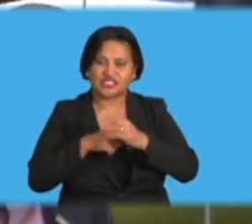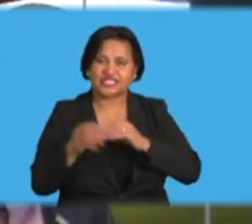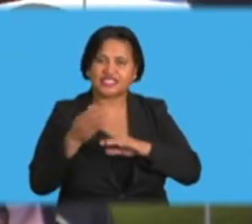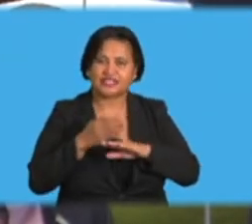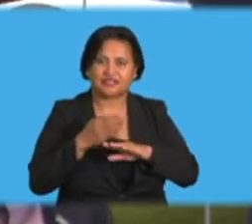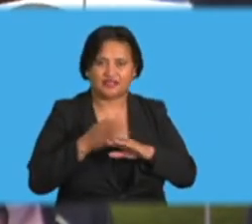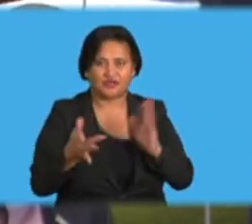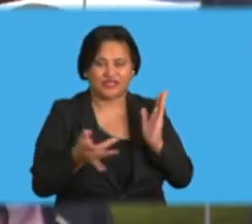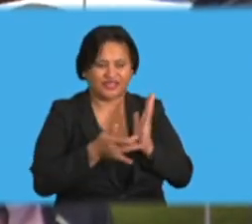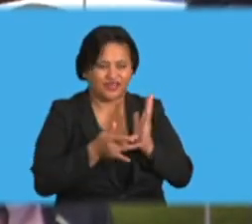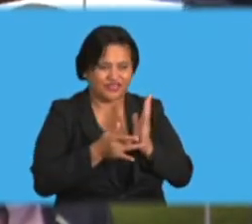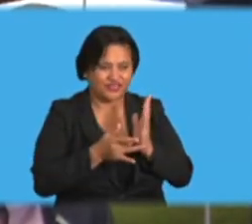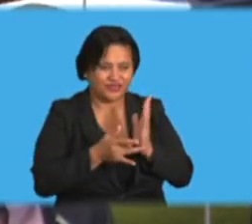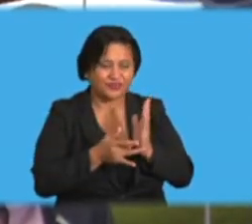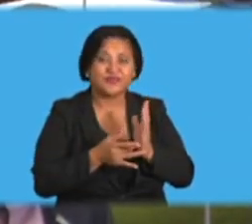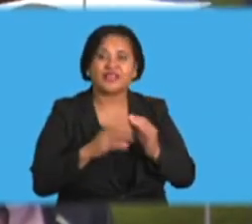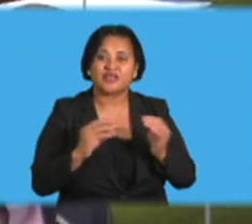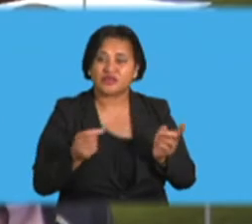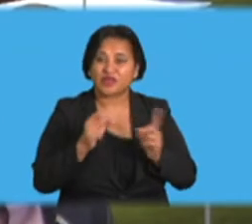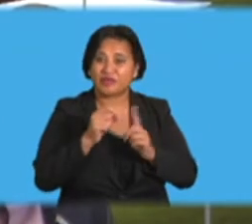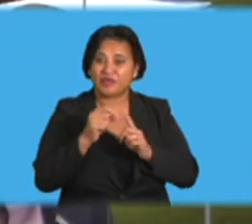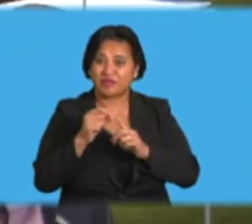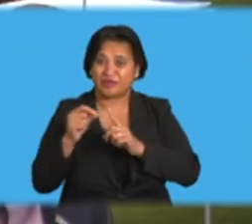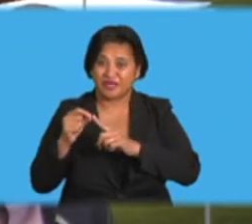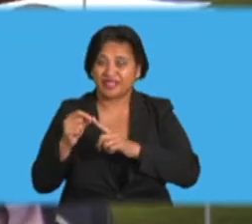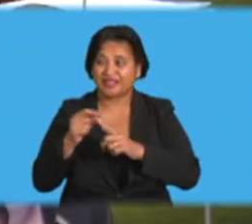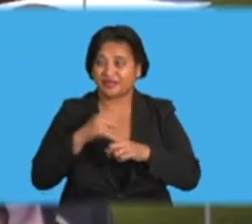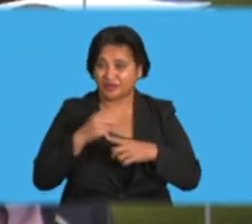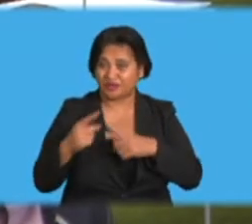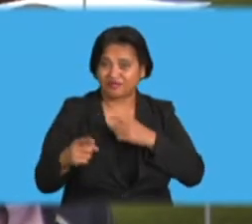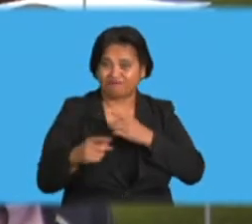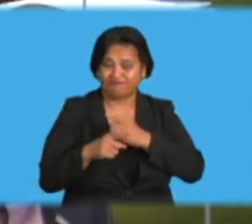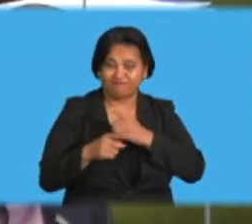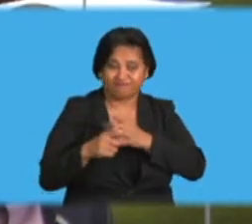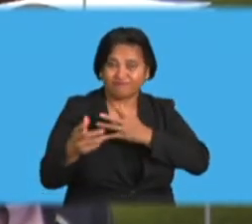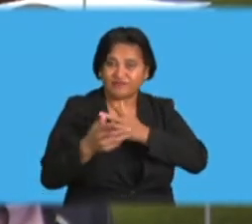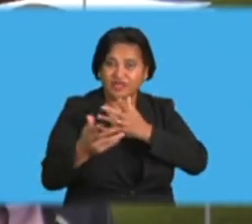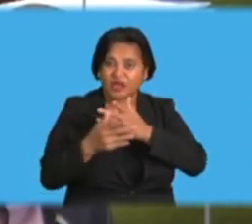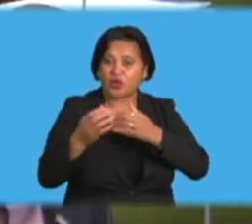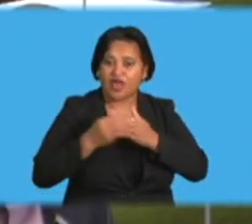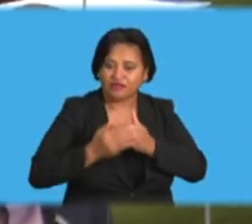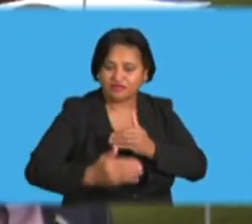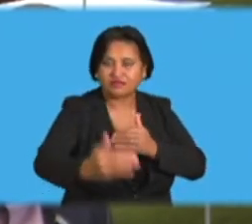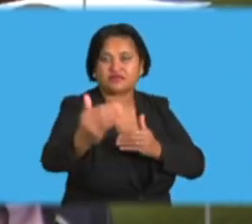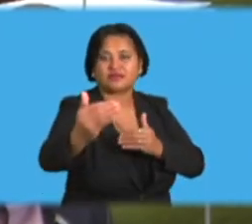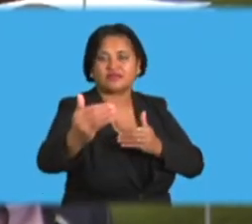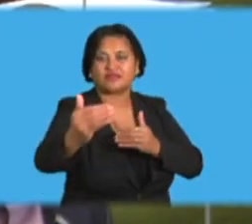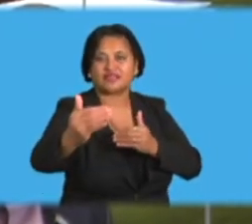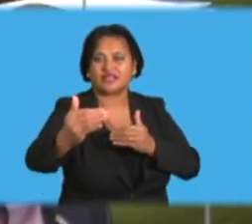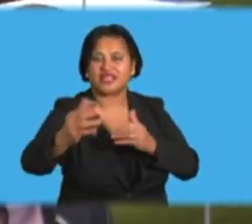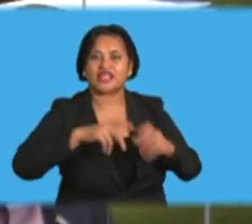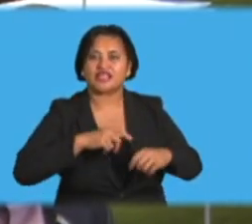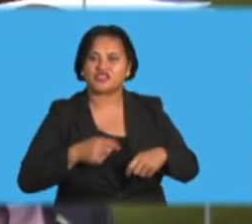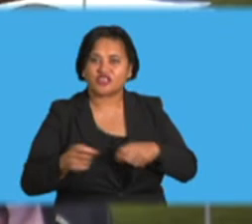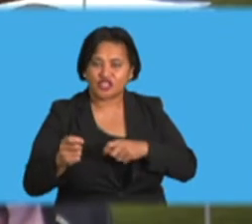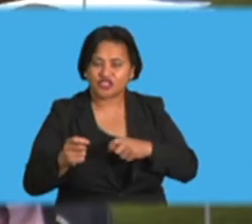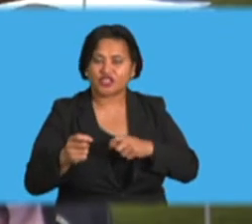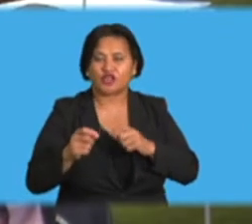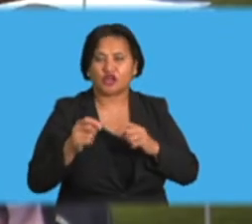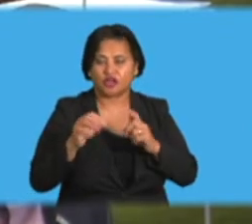Madam Speaker, the PPP that we are engaging in, we have a long-term strategic goal, which means by having full tertiary medical